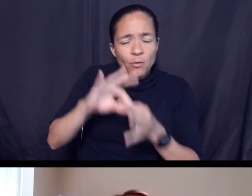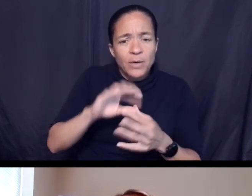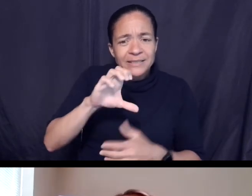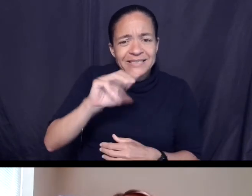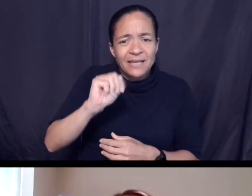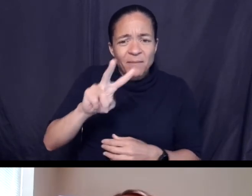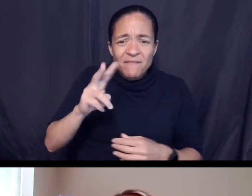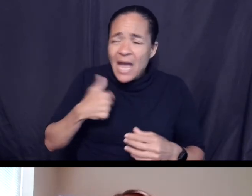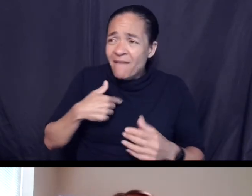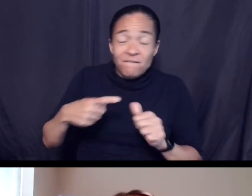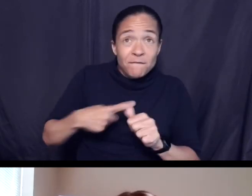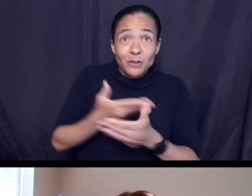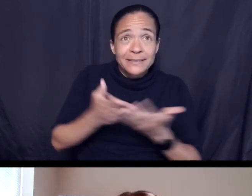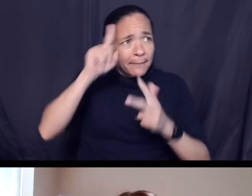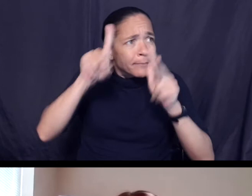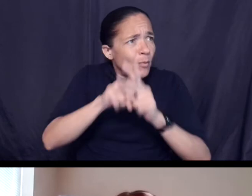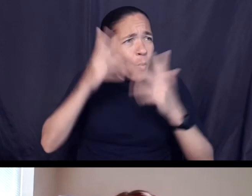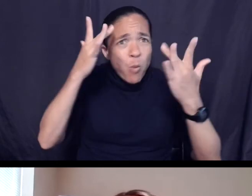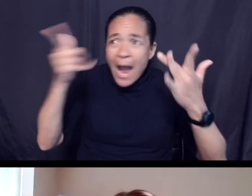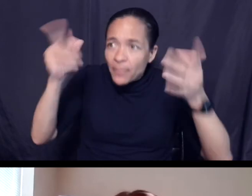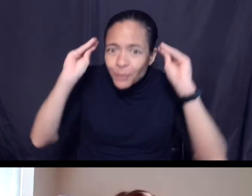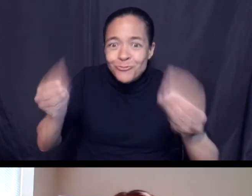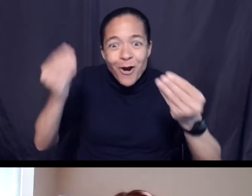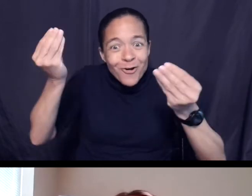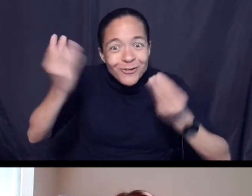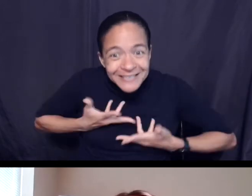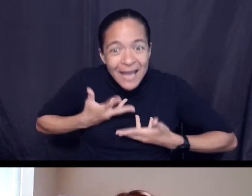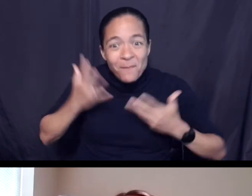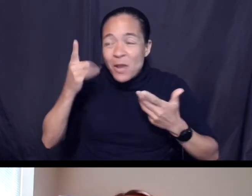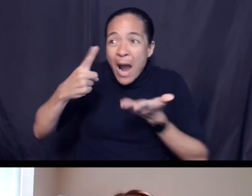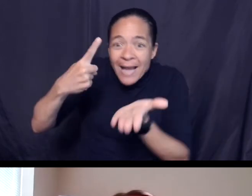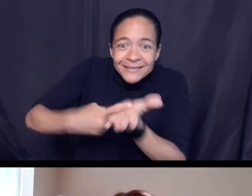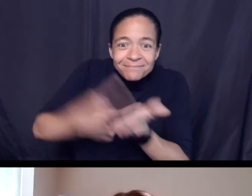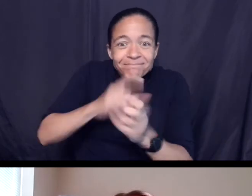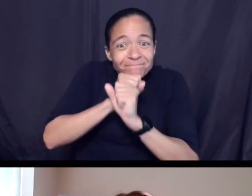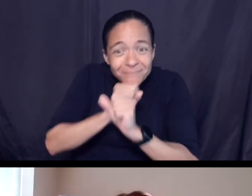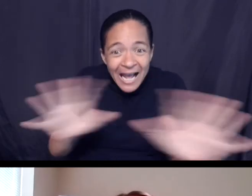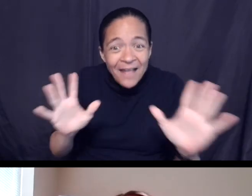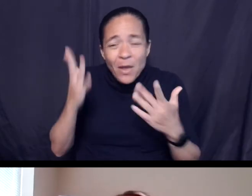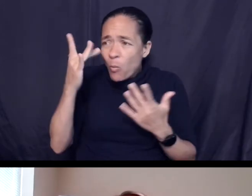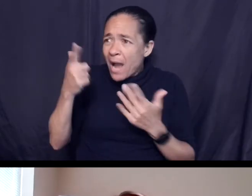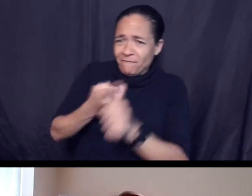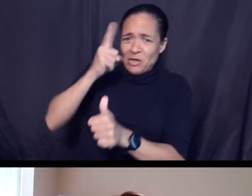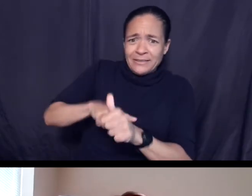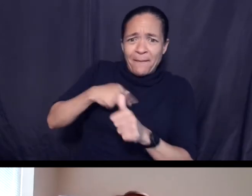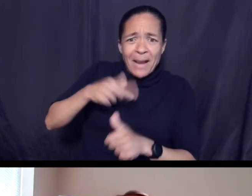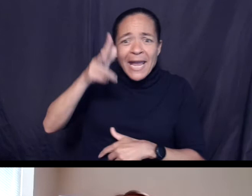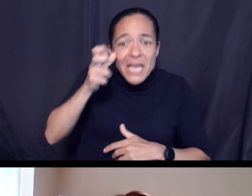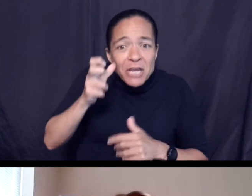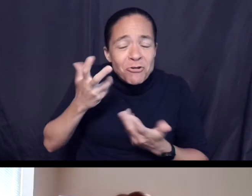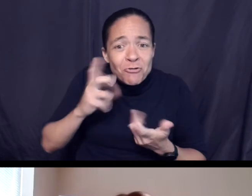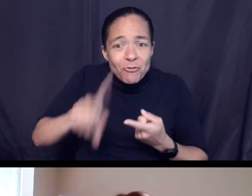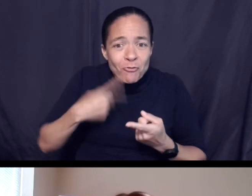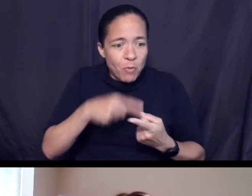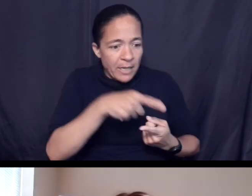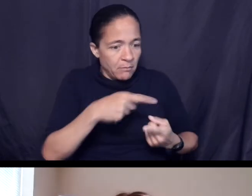is, why didn't anyone tell me about this? Why does no one talk about this? Why am I hearing about this for the first time when we're